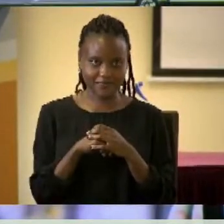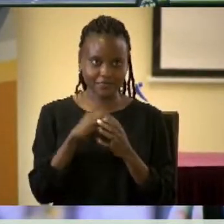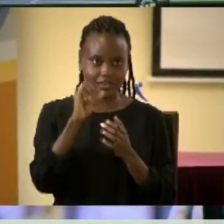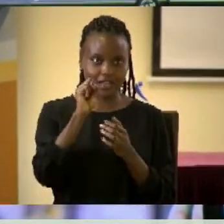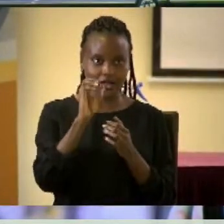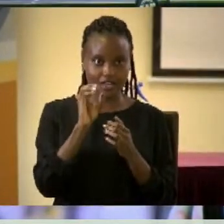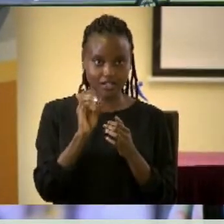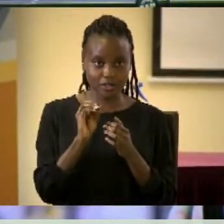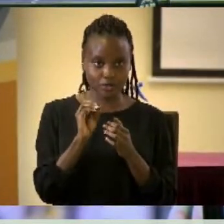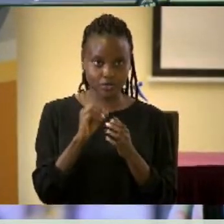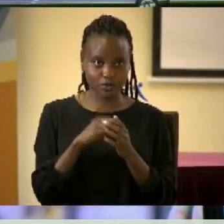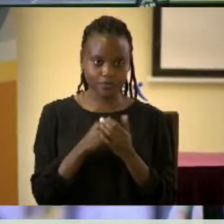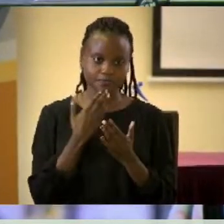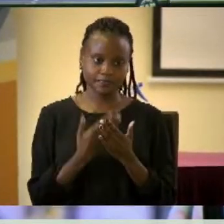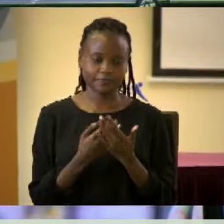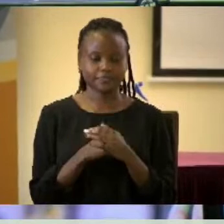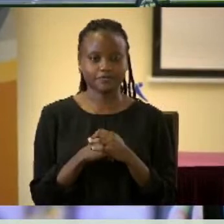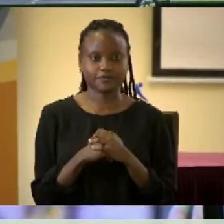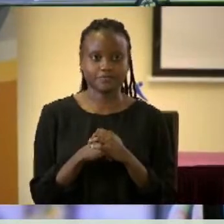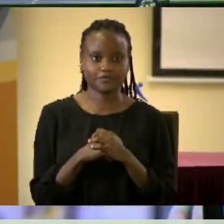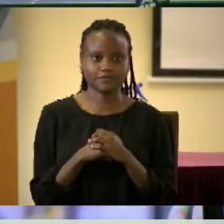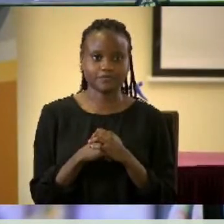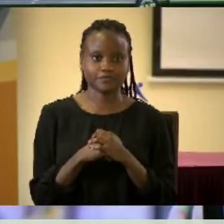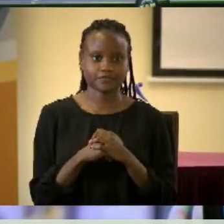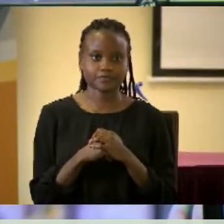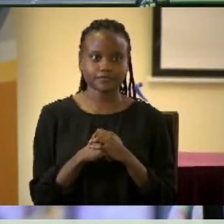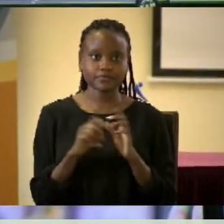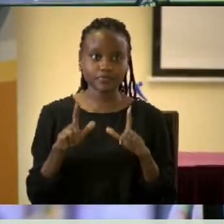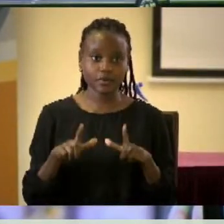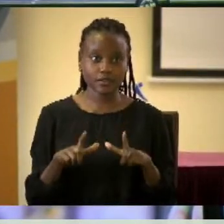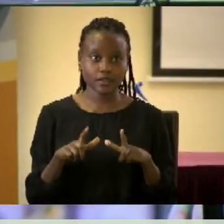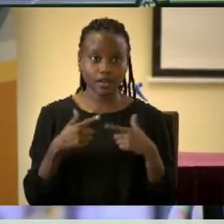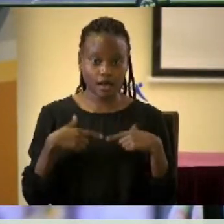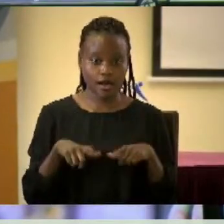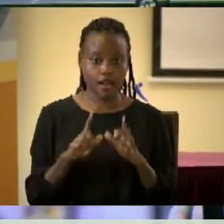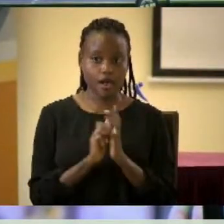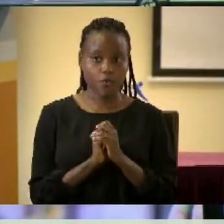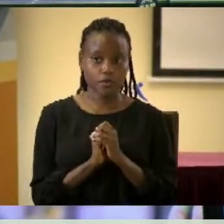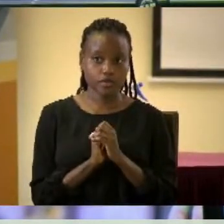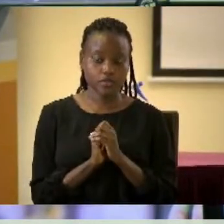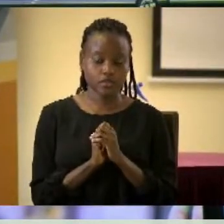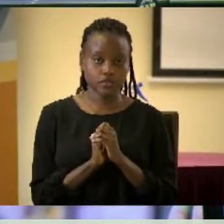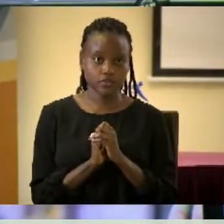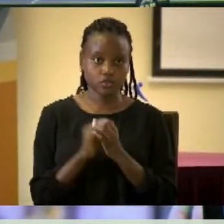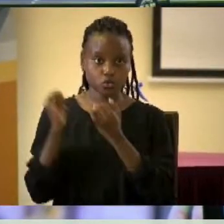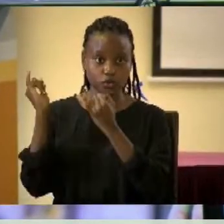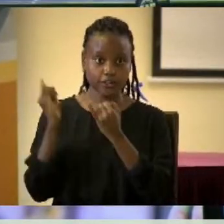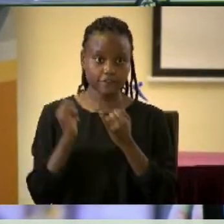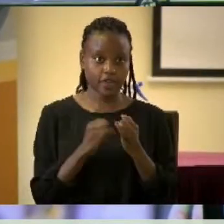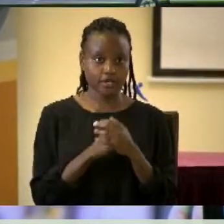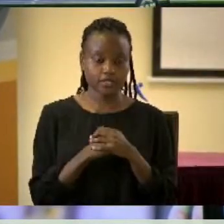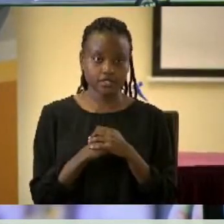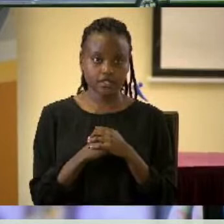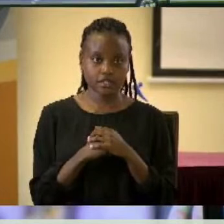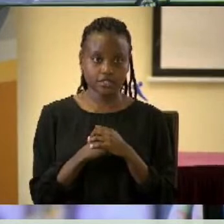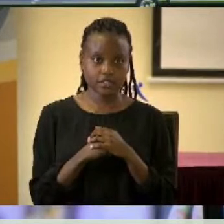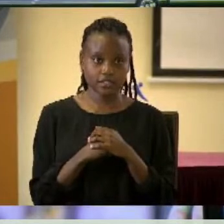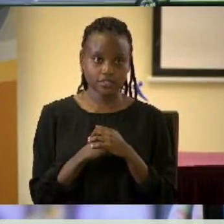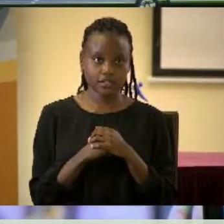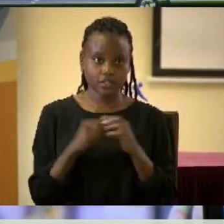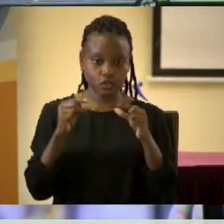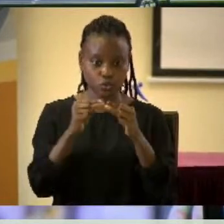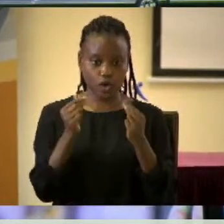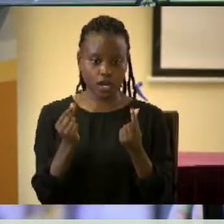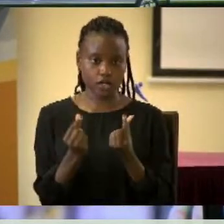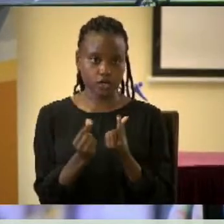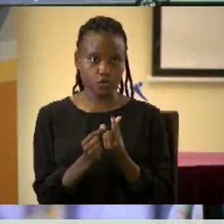So, asanteni sana. Allow me to just invite you now to a group